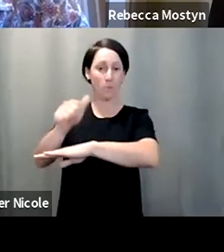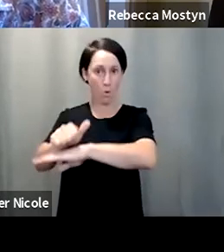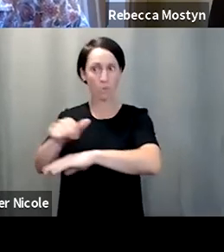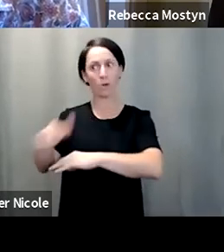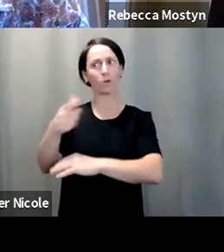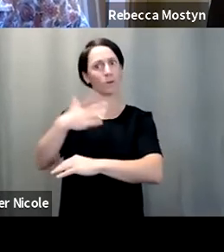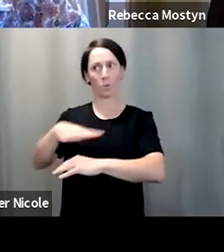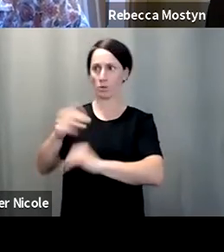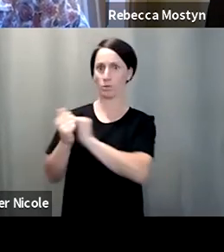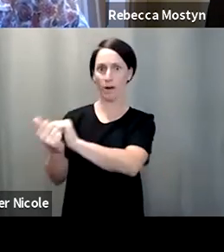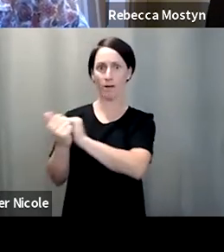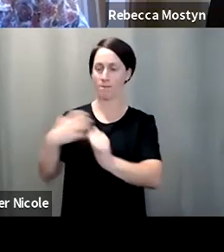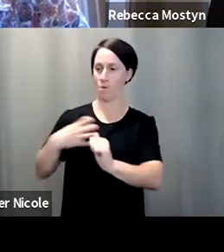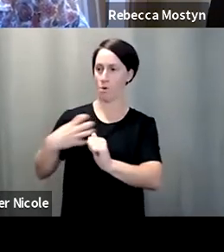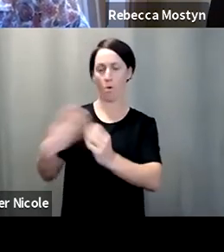well.